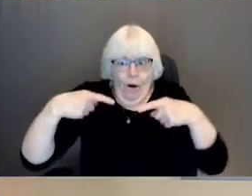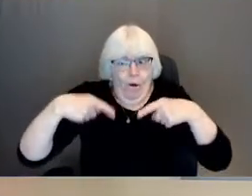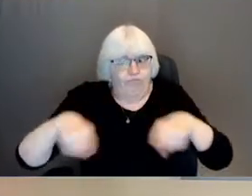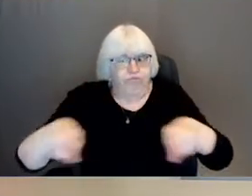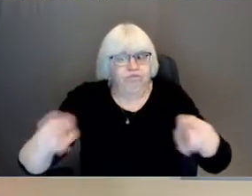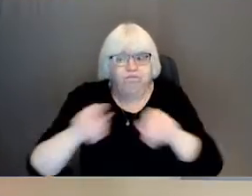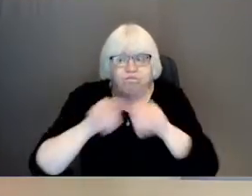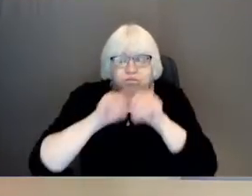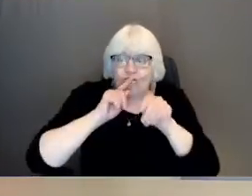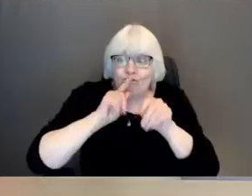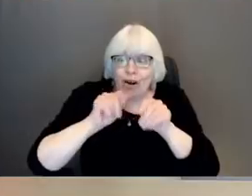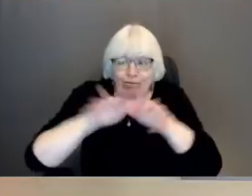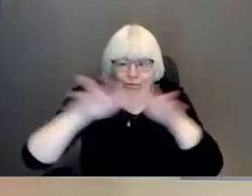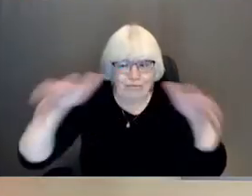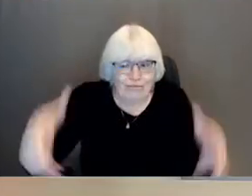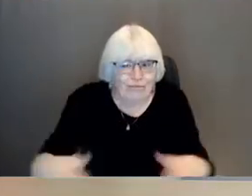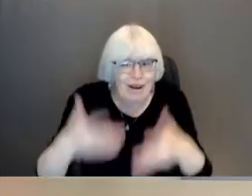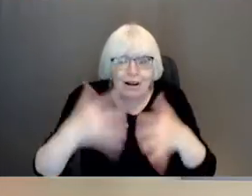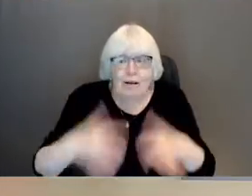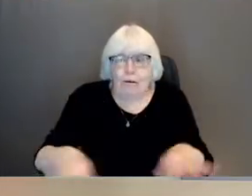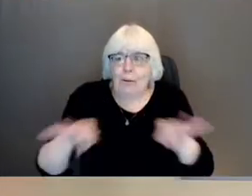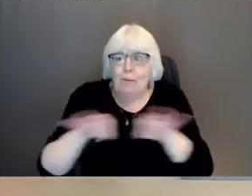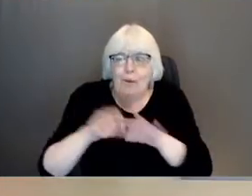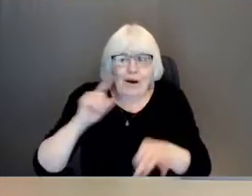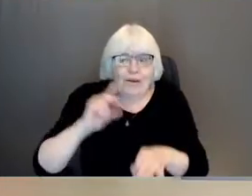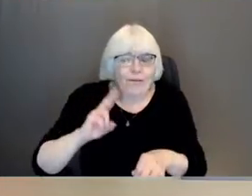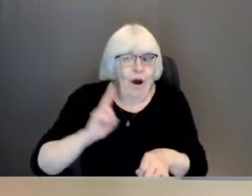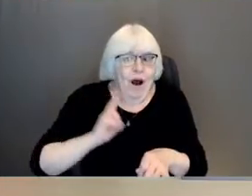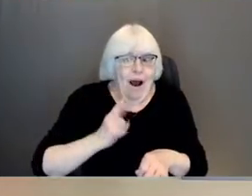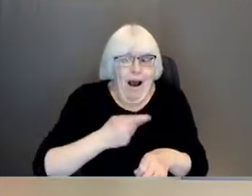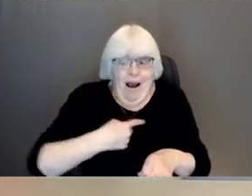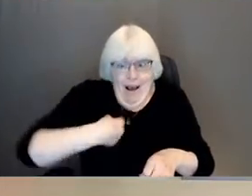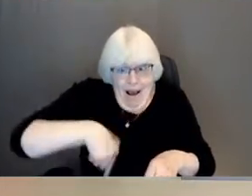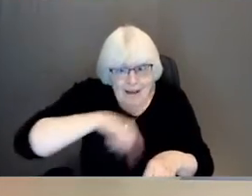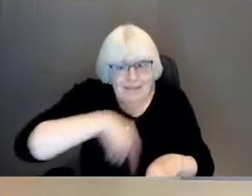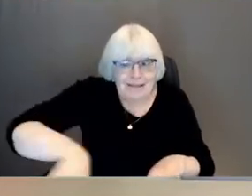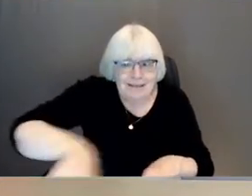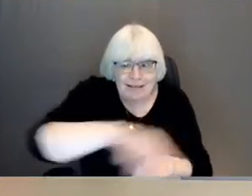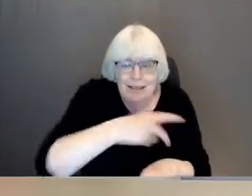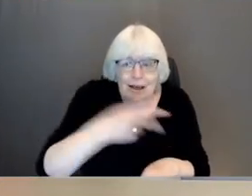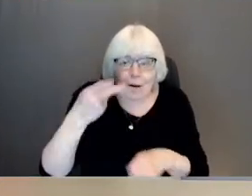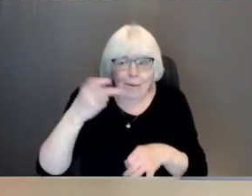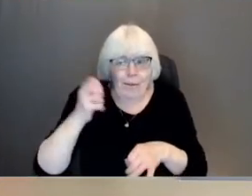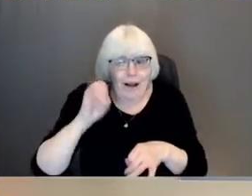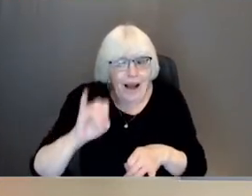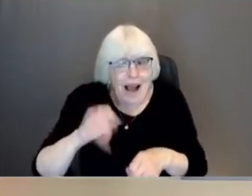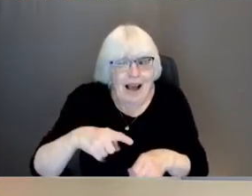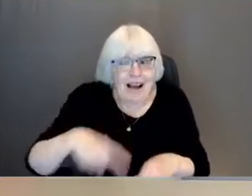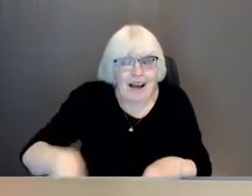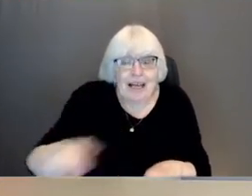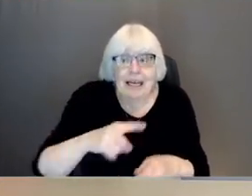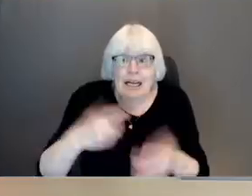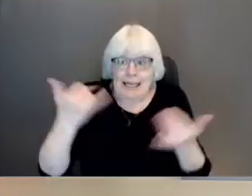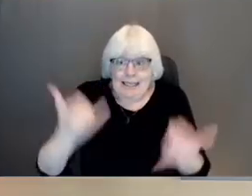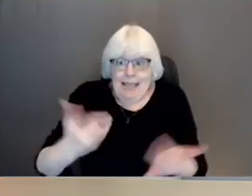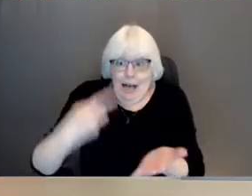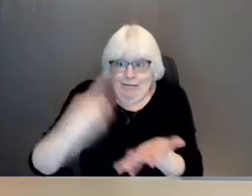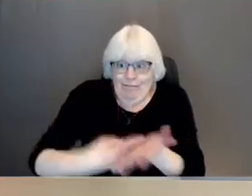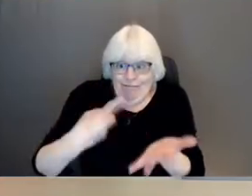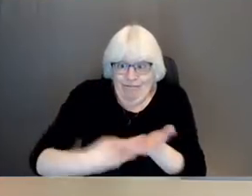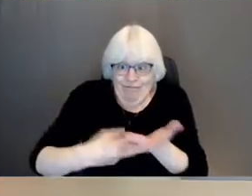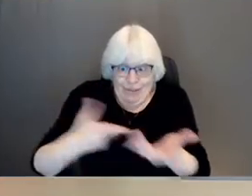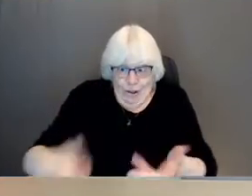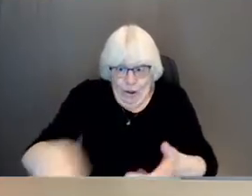Lastly, anyone who is pregnant and is diagnosed with COVID-19 should contact the Labor and Delivery Unit at the Queen Elizabeth Hospital